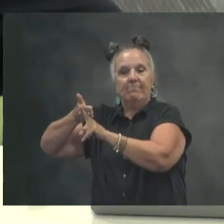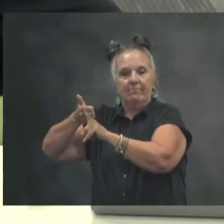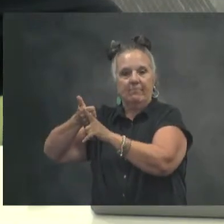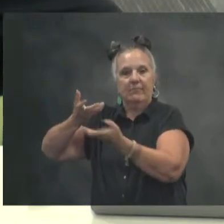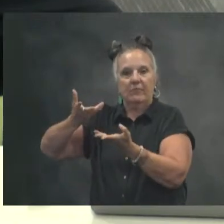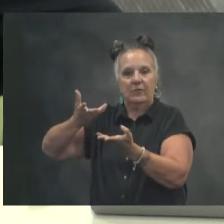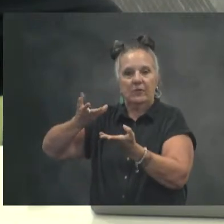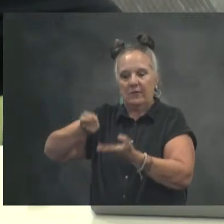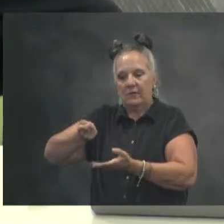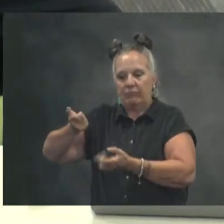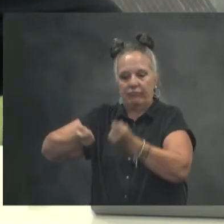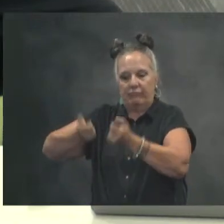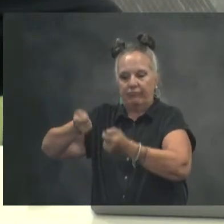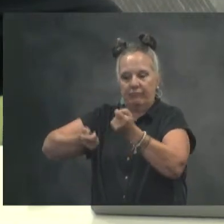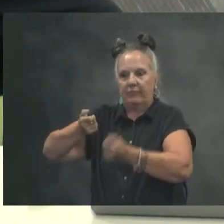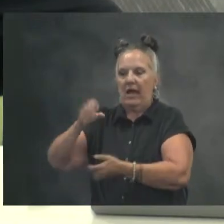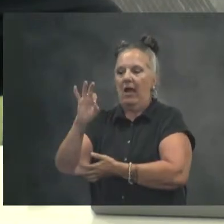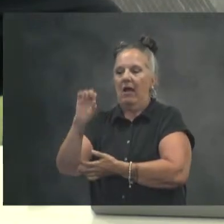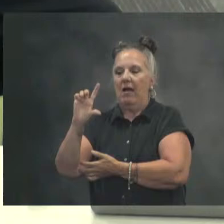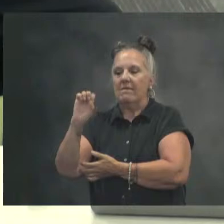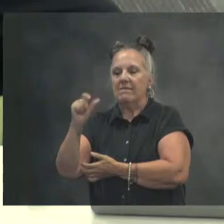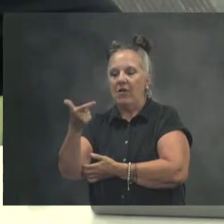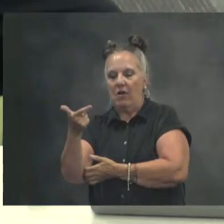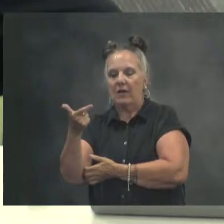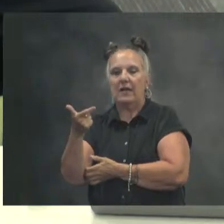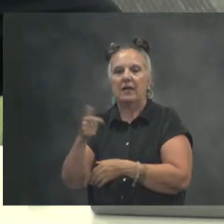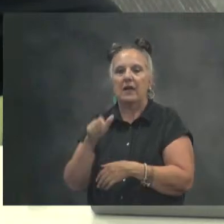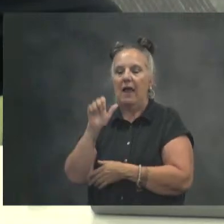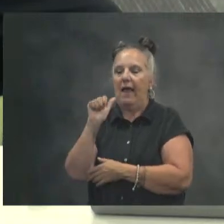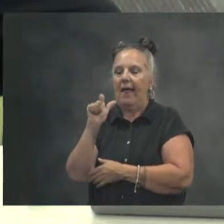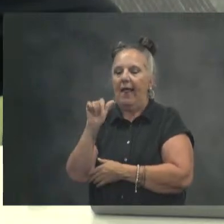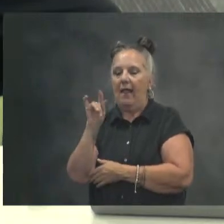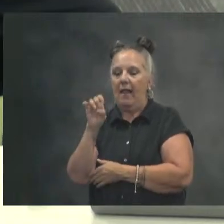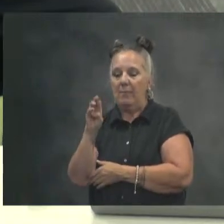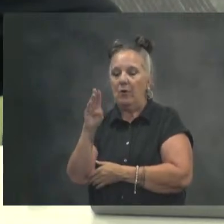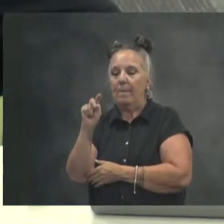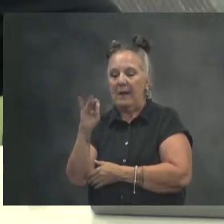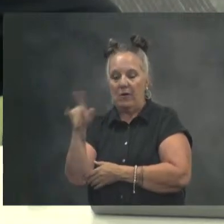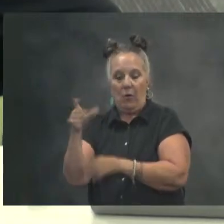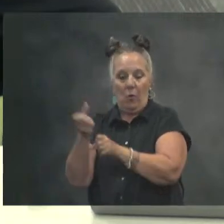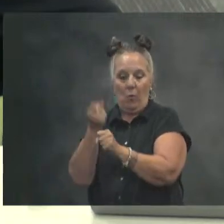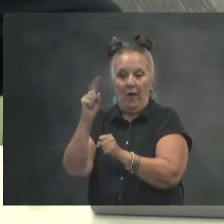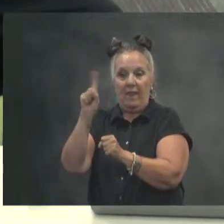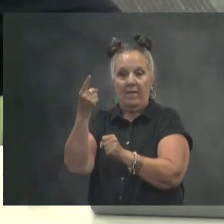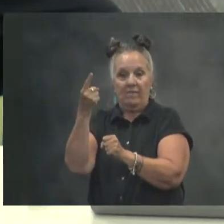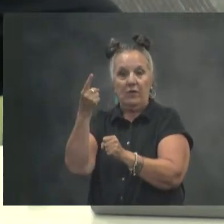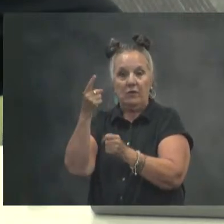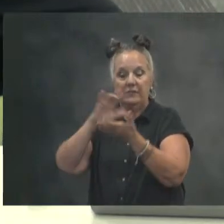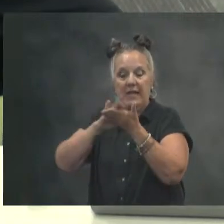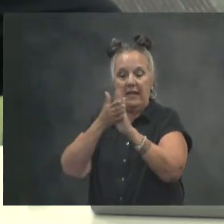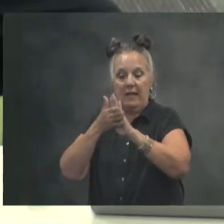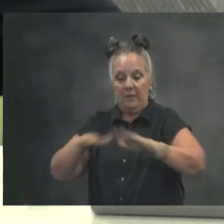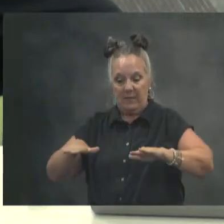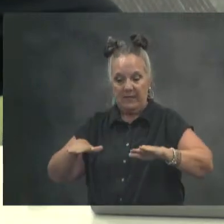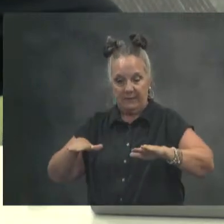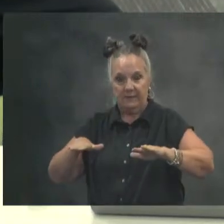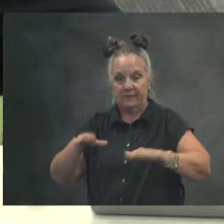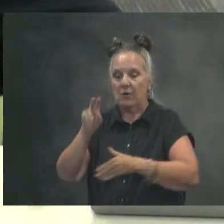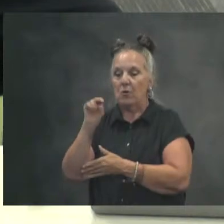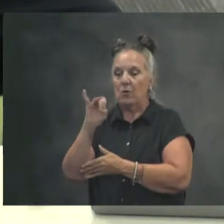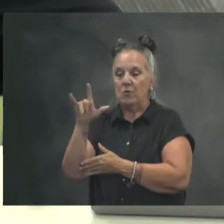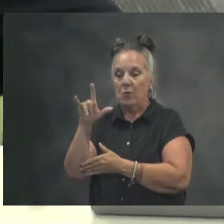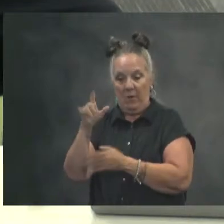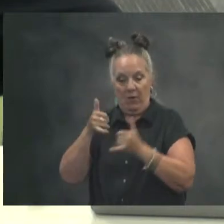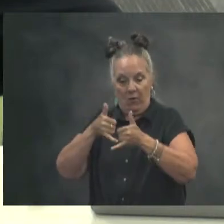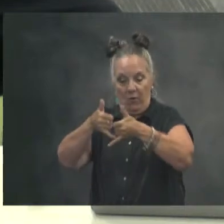abolishing flogging in the U.S. Navy. Albert Michelson, who won the first U.S. Nobel Prize in Science. They also